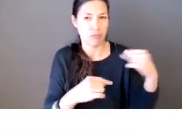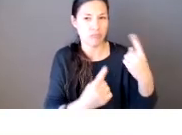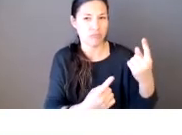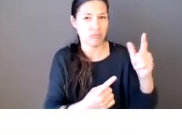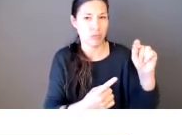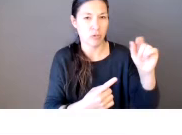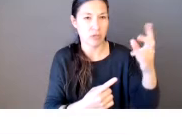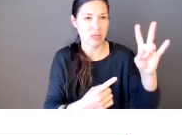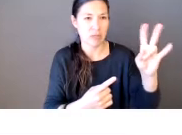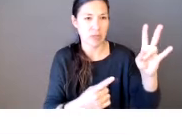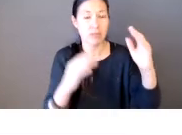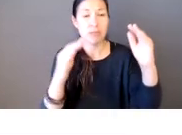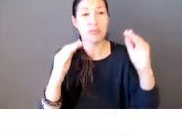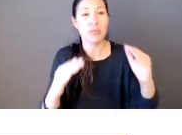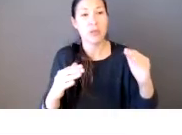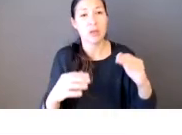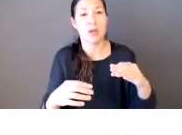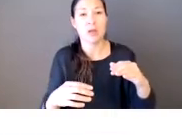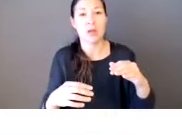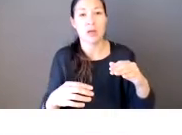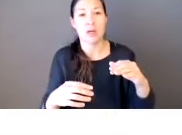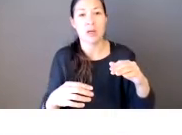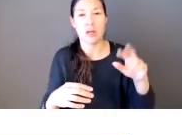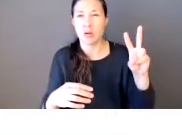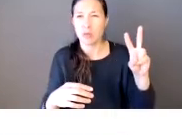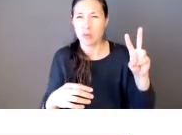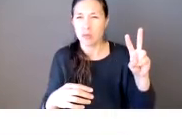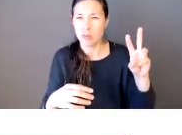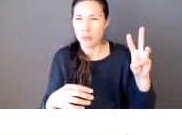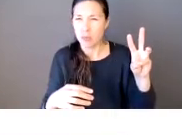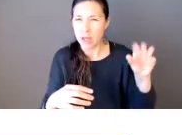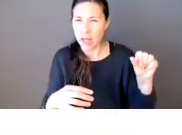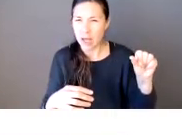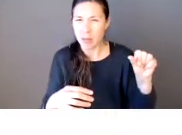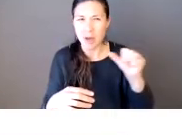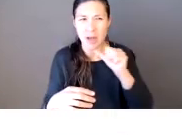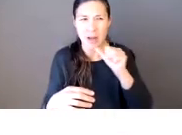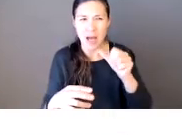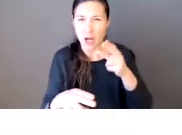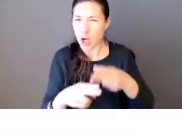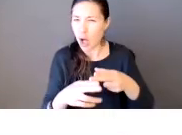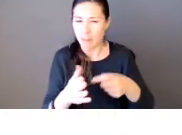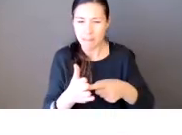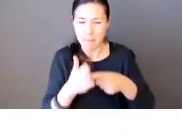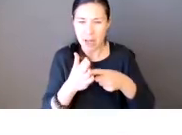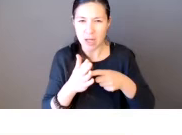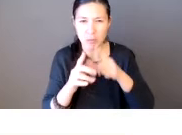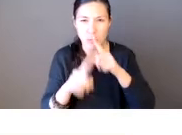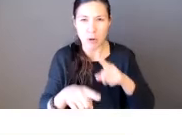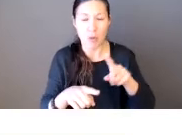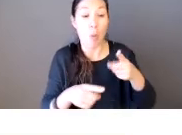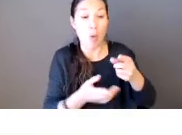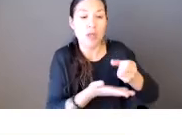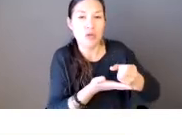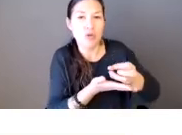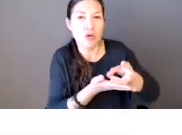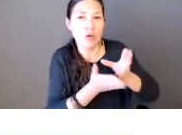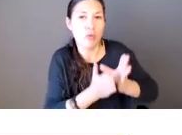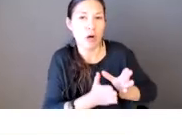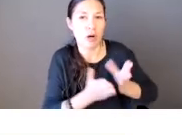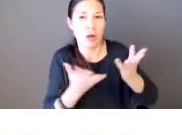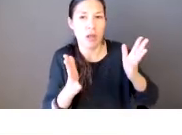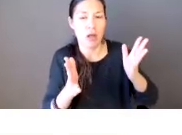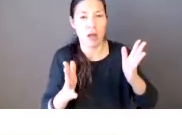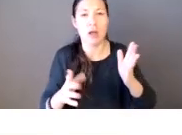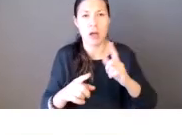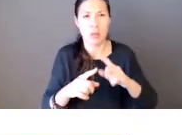As victim witness advocates in particular, I don't think you'd be considered mandated reporters unless you're a social worker. But certainly there's a long